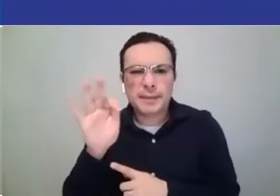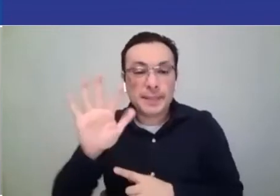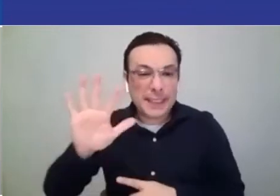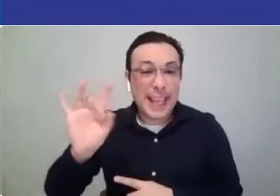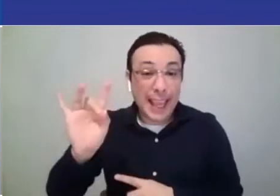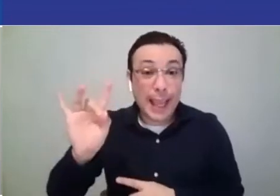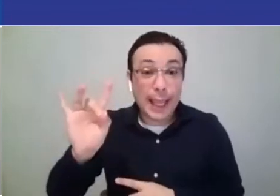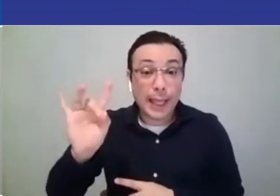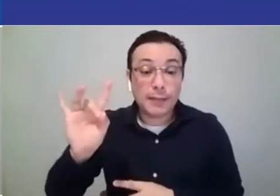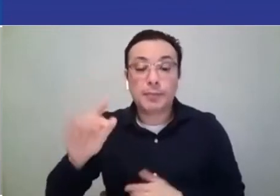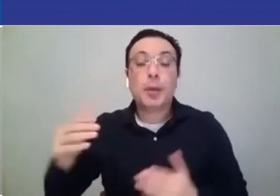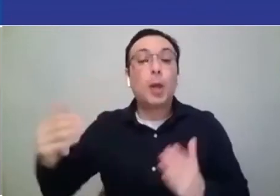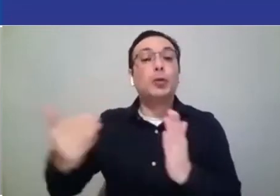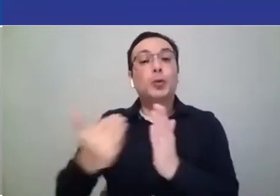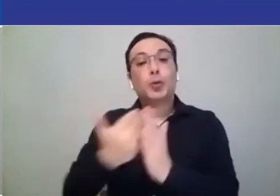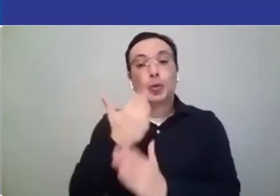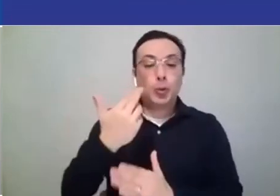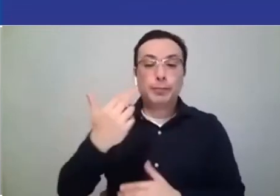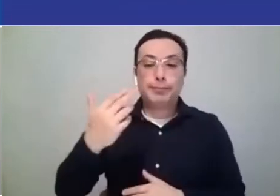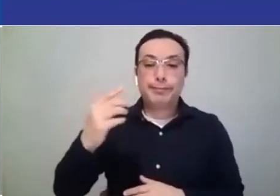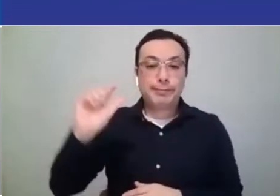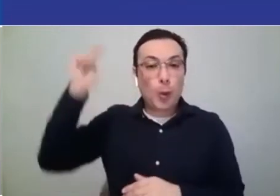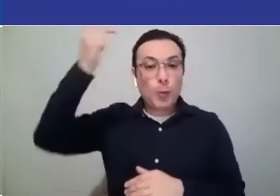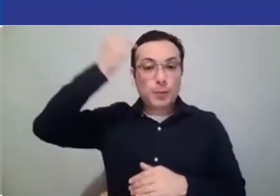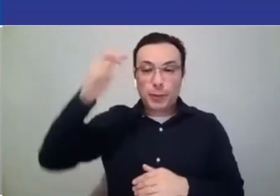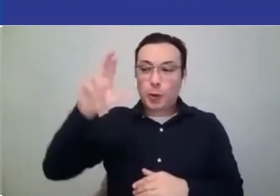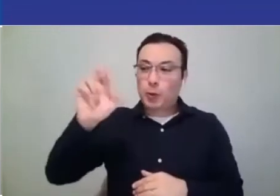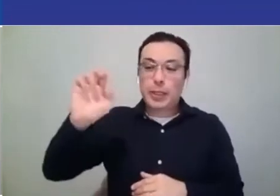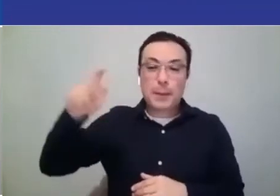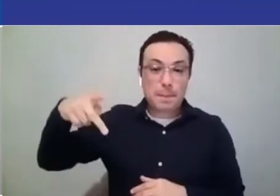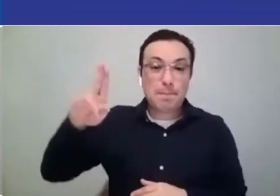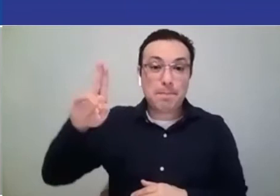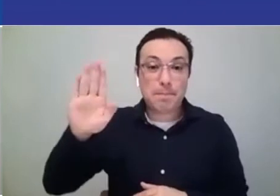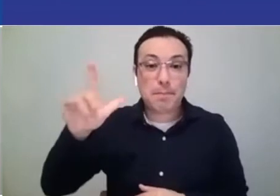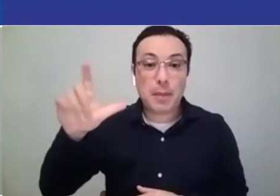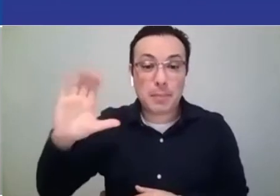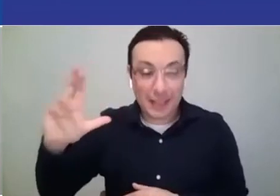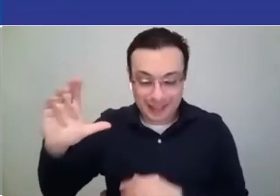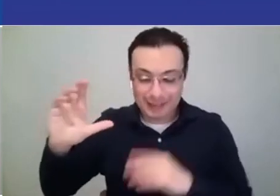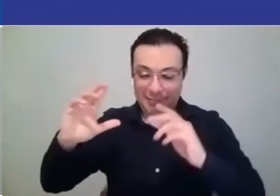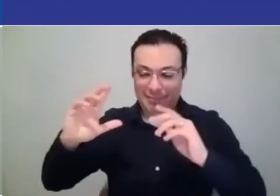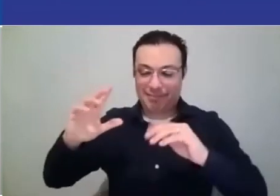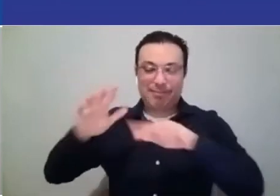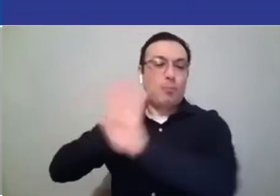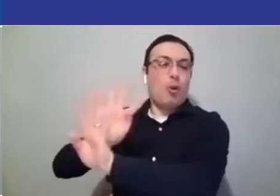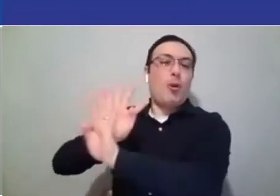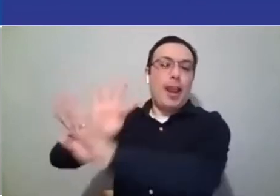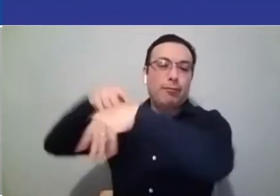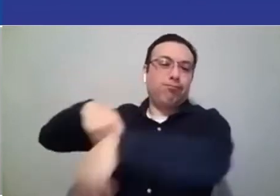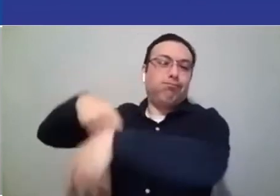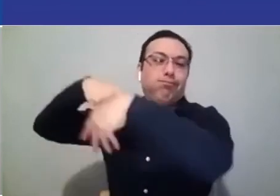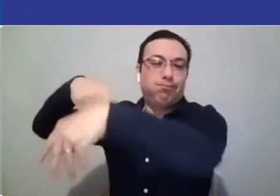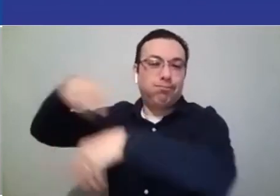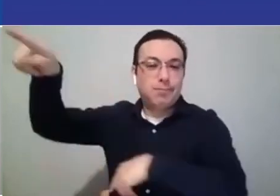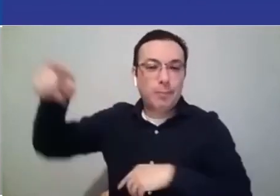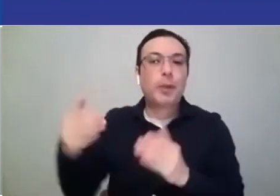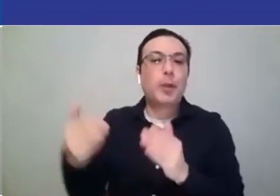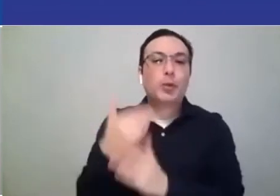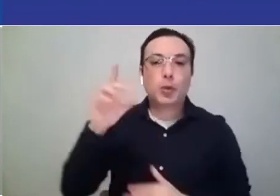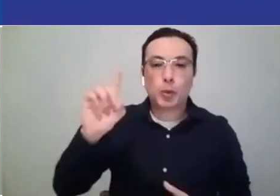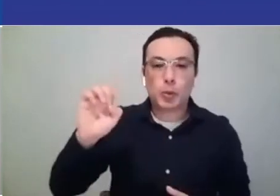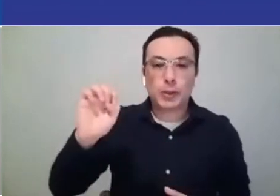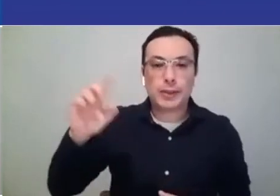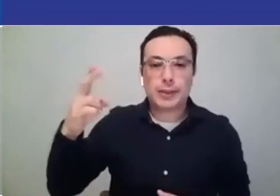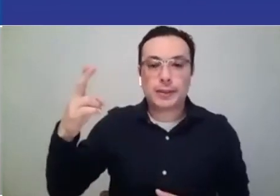58, was a big Republic Day parade in New Delhi. So that was the first time that they, according to scholars,